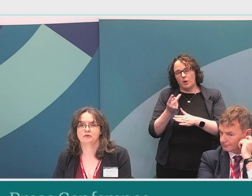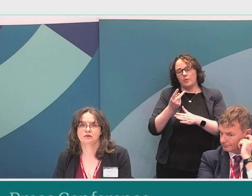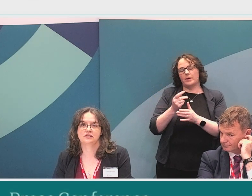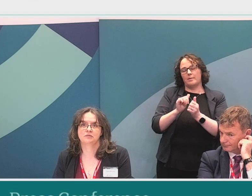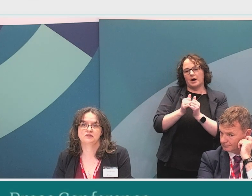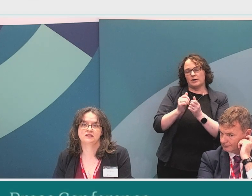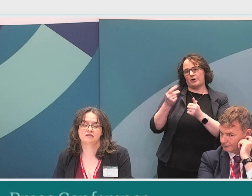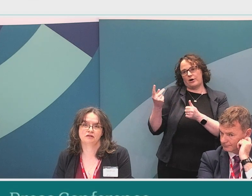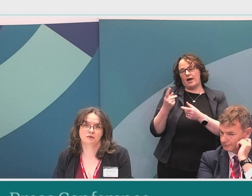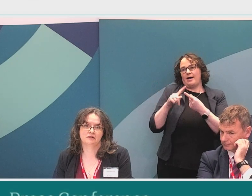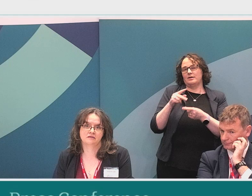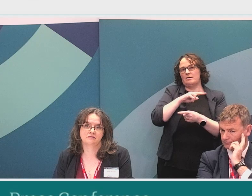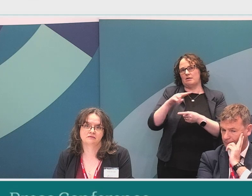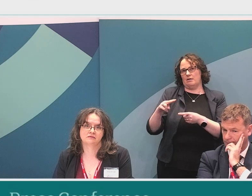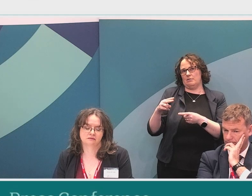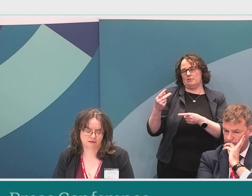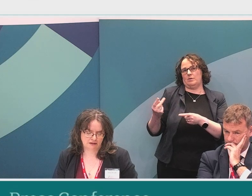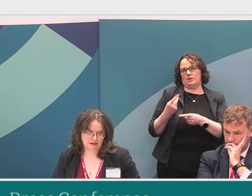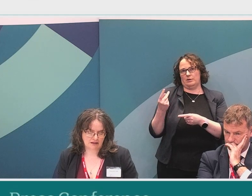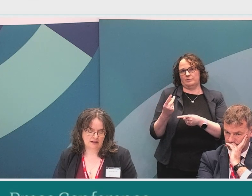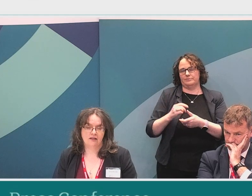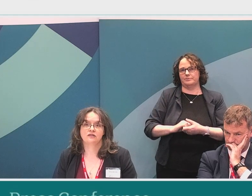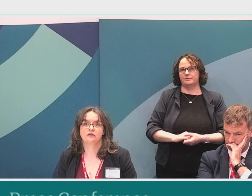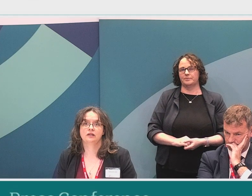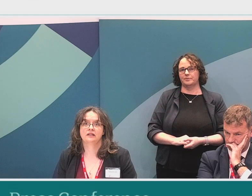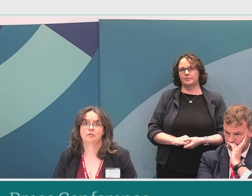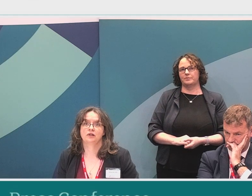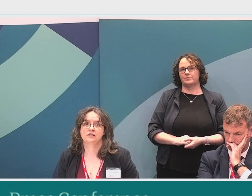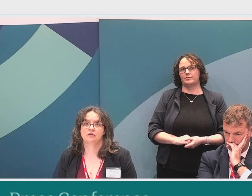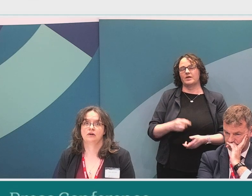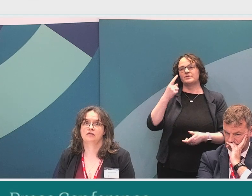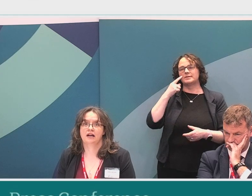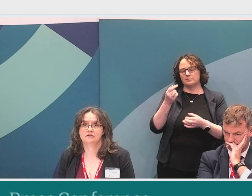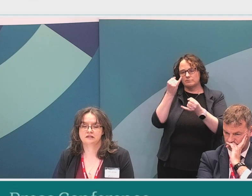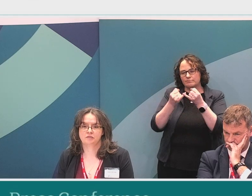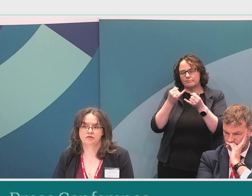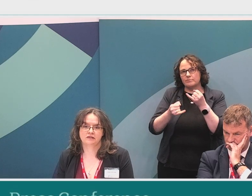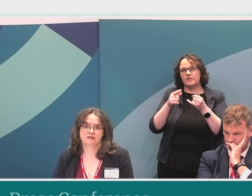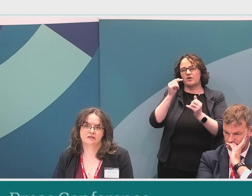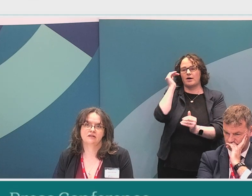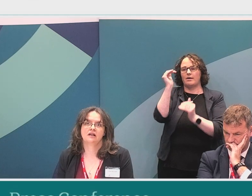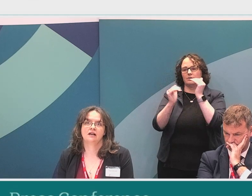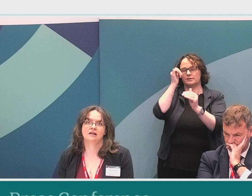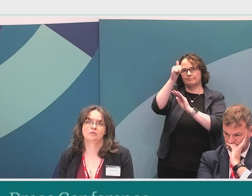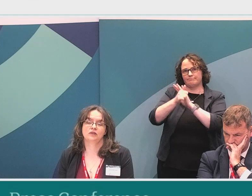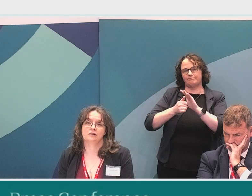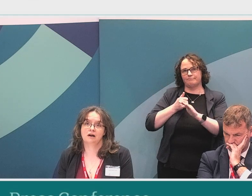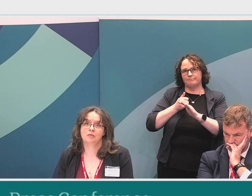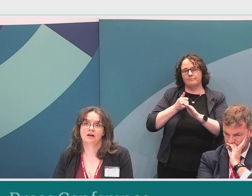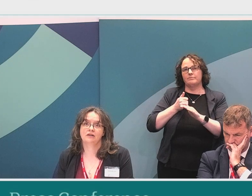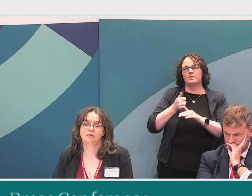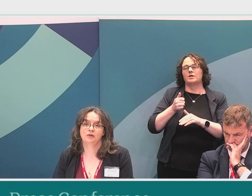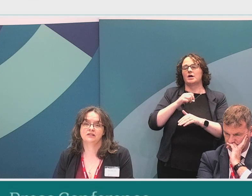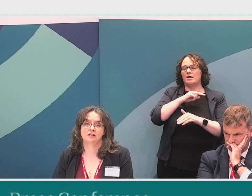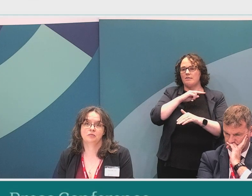with 38% of females. And just looking at that breakdown of adult experiences with a